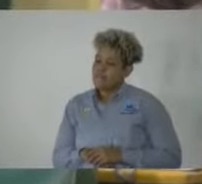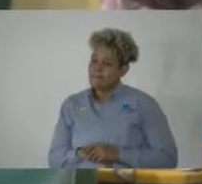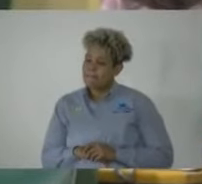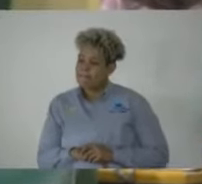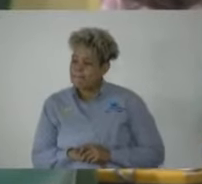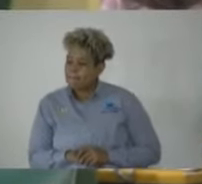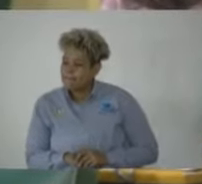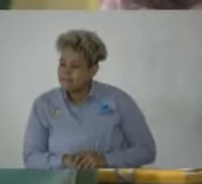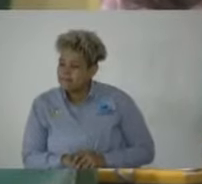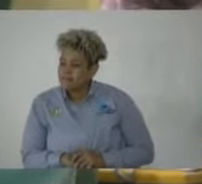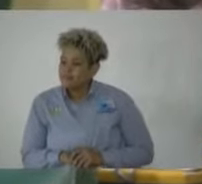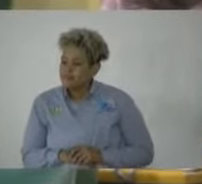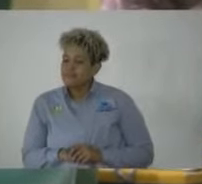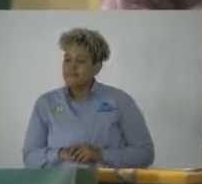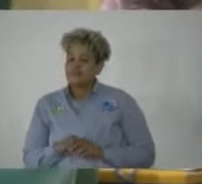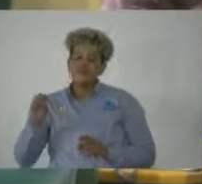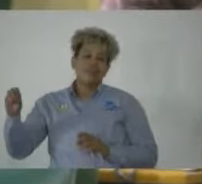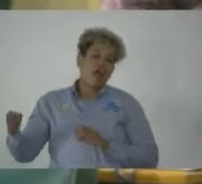So, Madam Speaker,